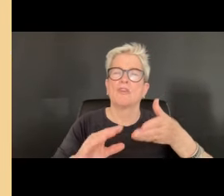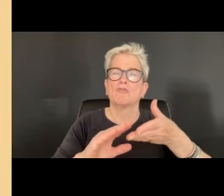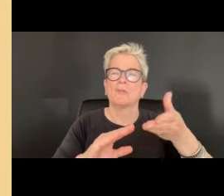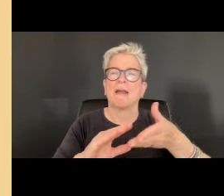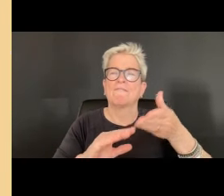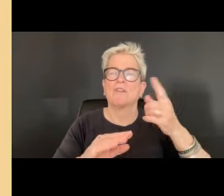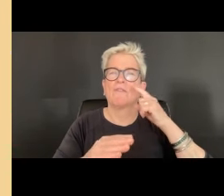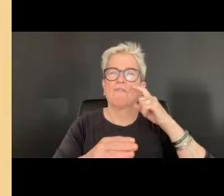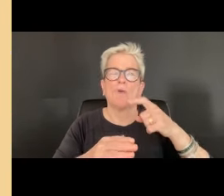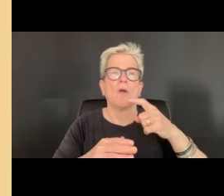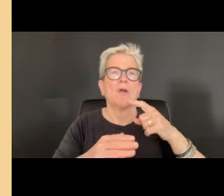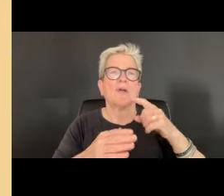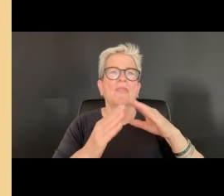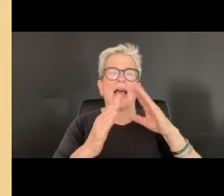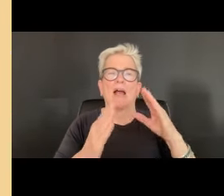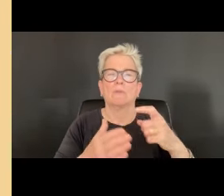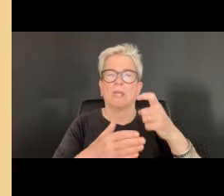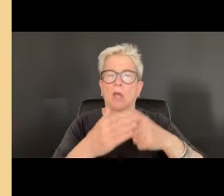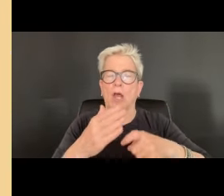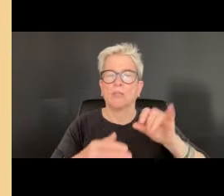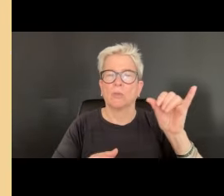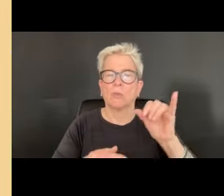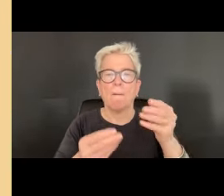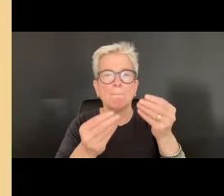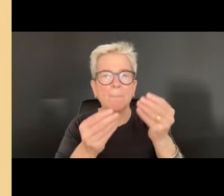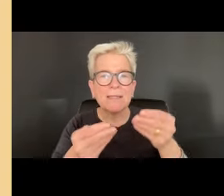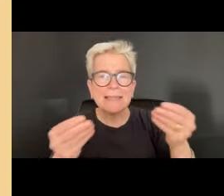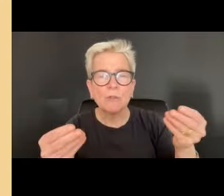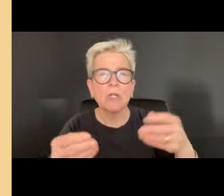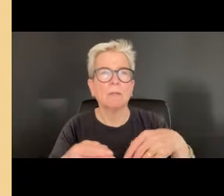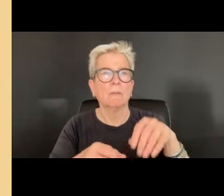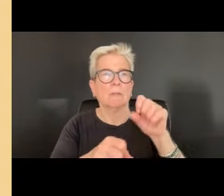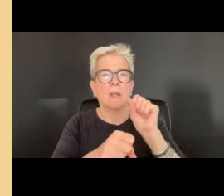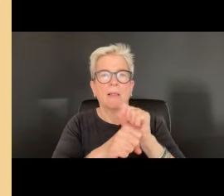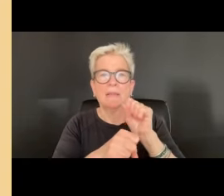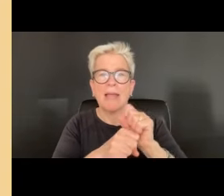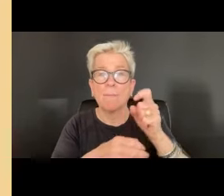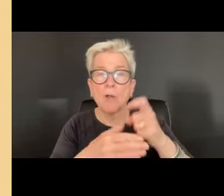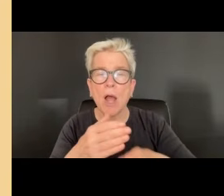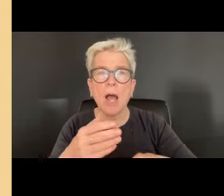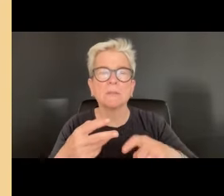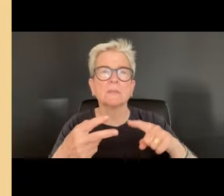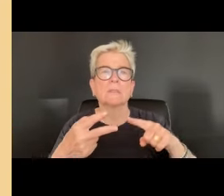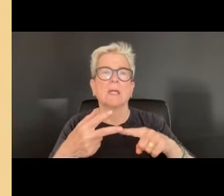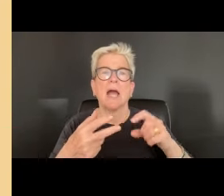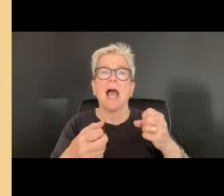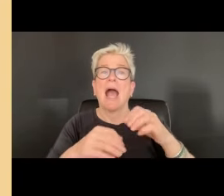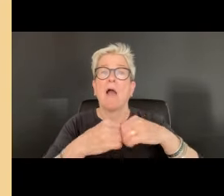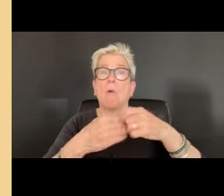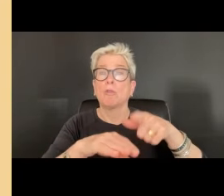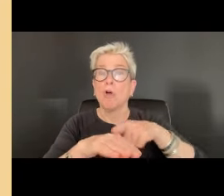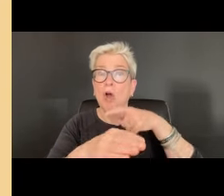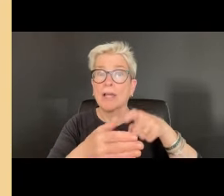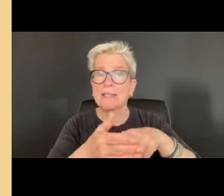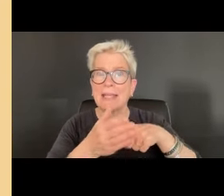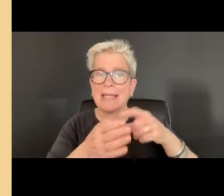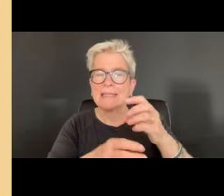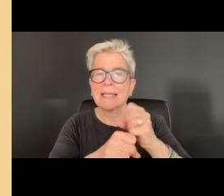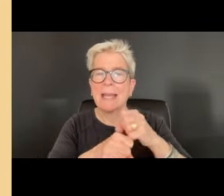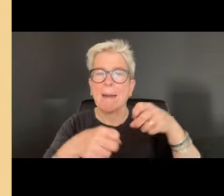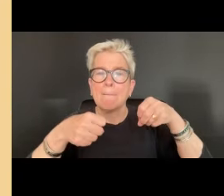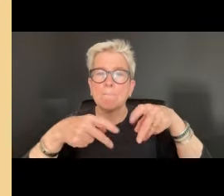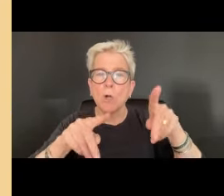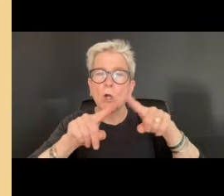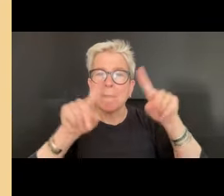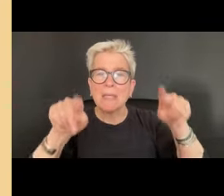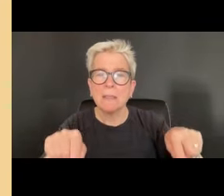cost as well. Certainly materials and labor costs, the time it takes to get a permit, other things that